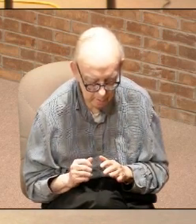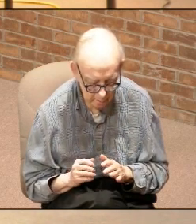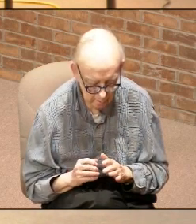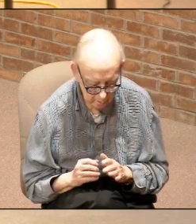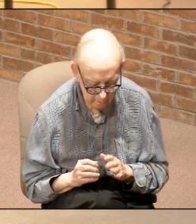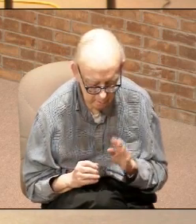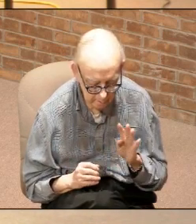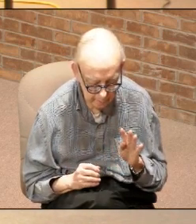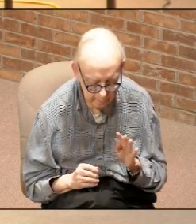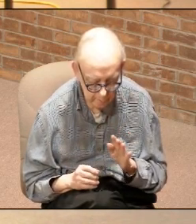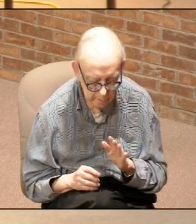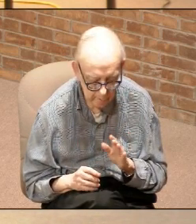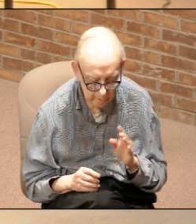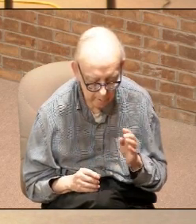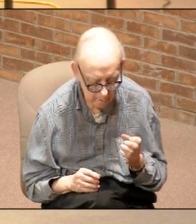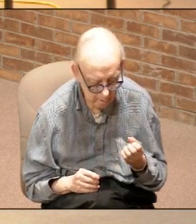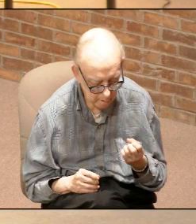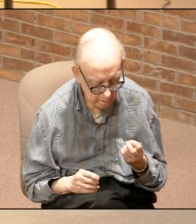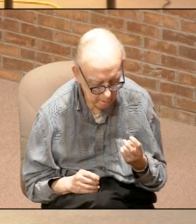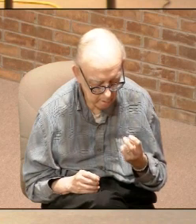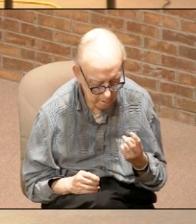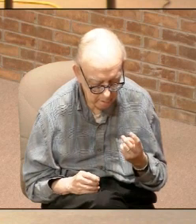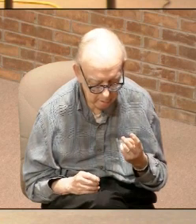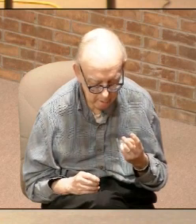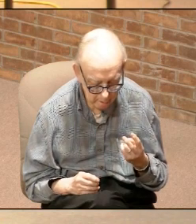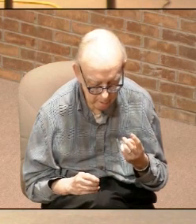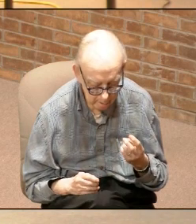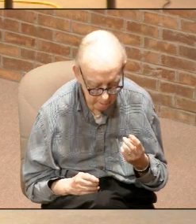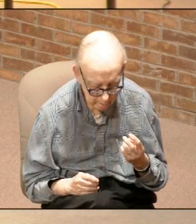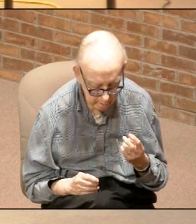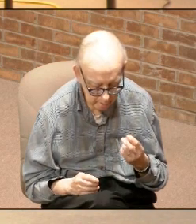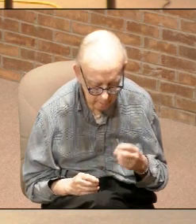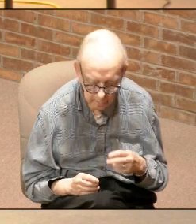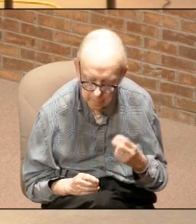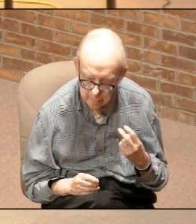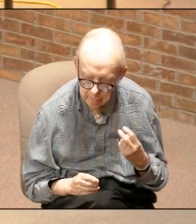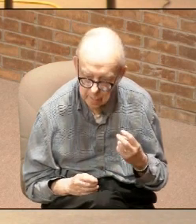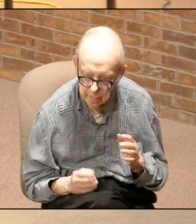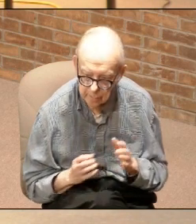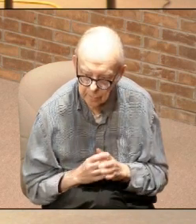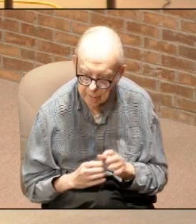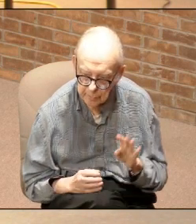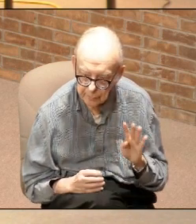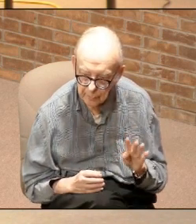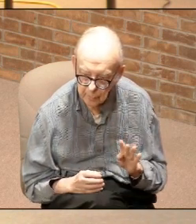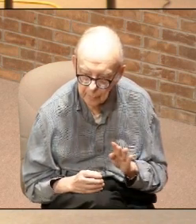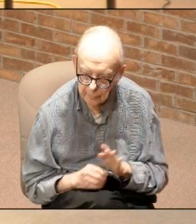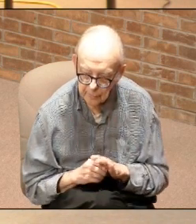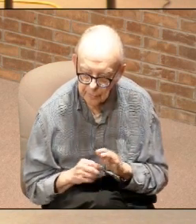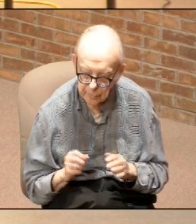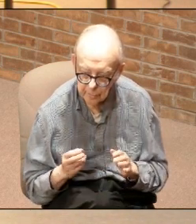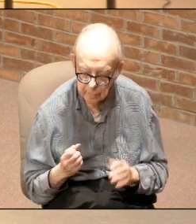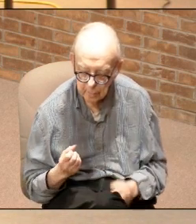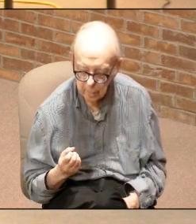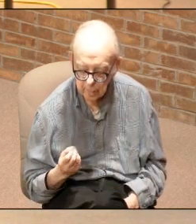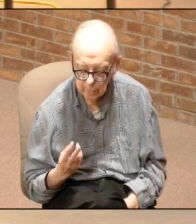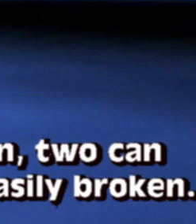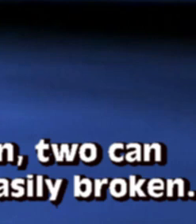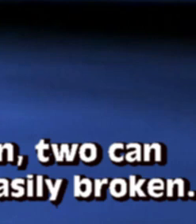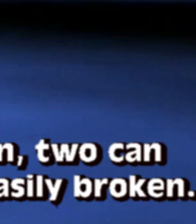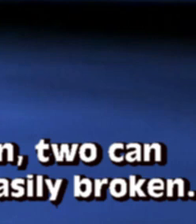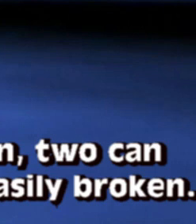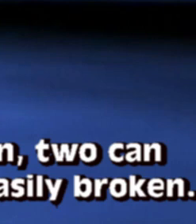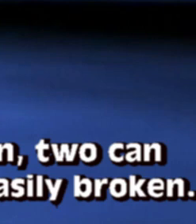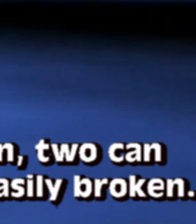chapter 12 or 4th chapter verse 12 i'm sorry look at what he says